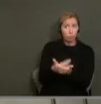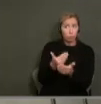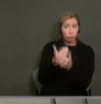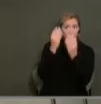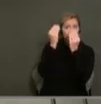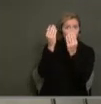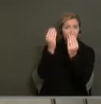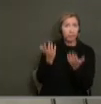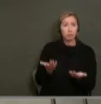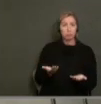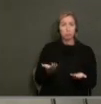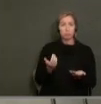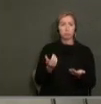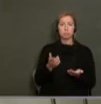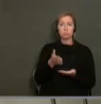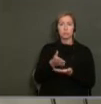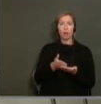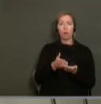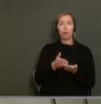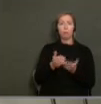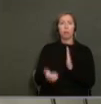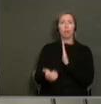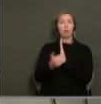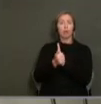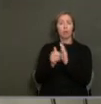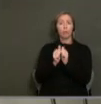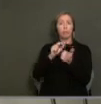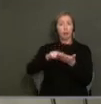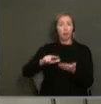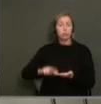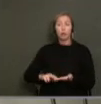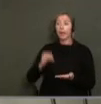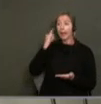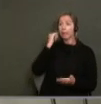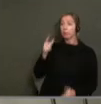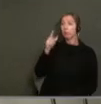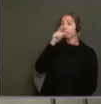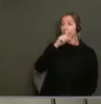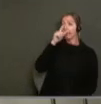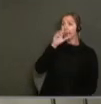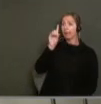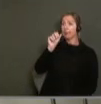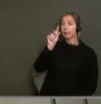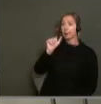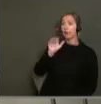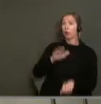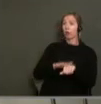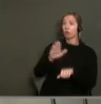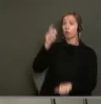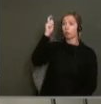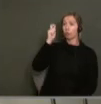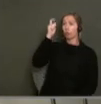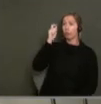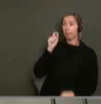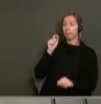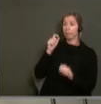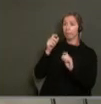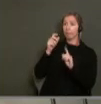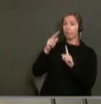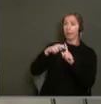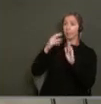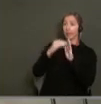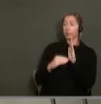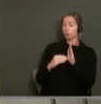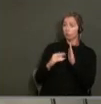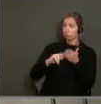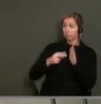Is there not, like, a method or some clause in the contract that says, hey, if you falsify data on your grant application and we find out, like, you